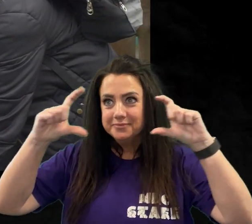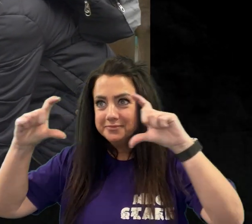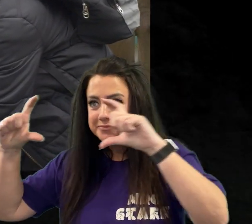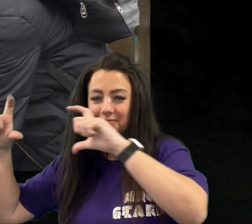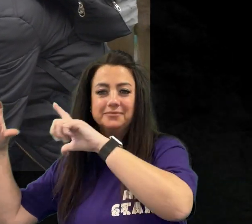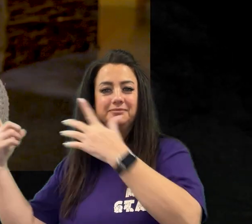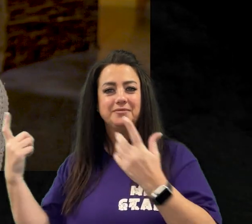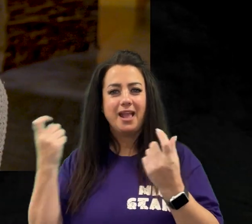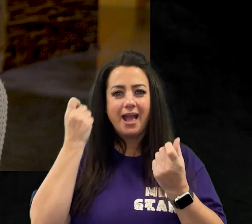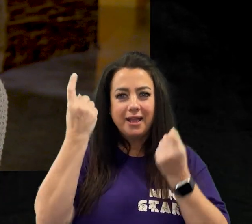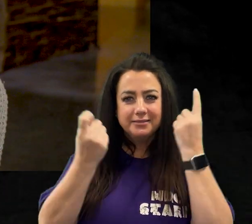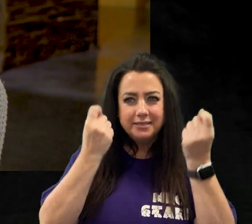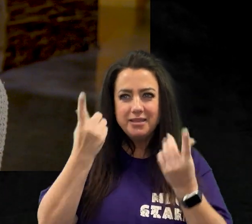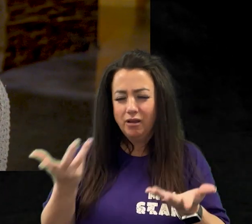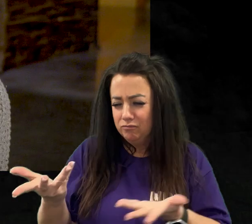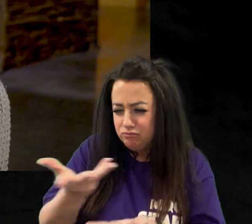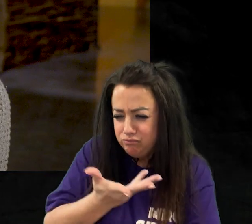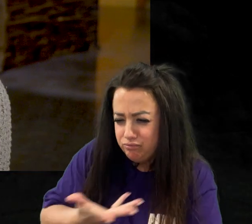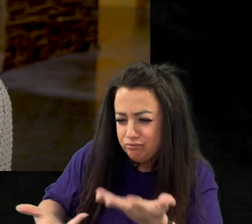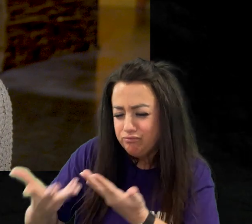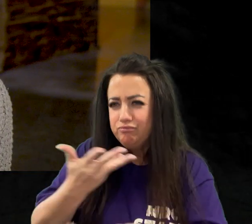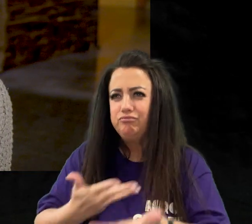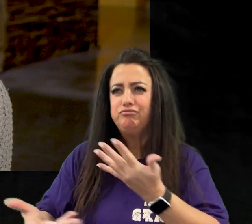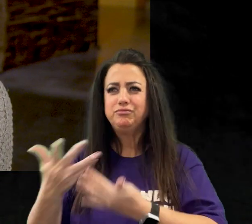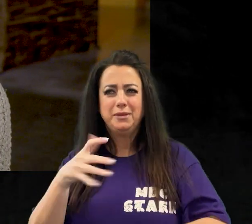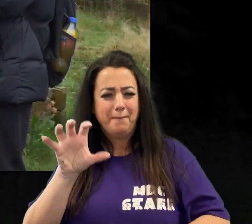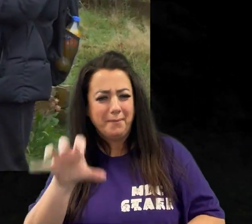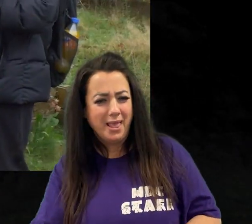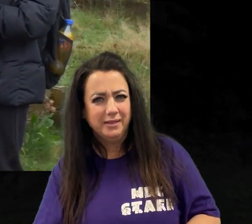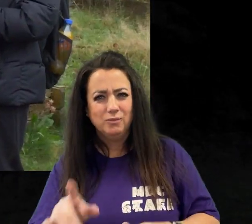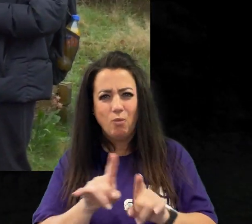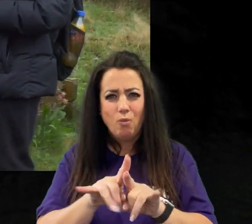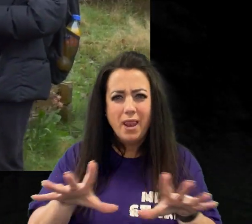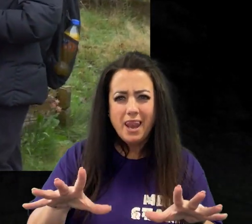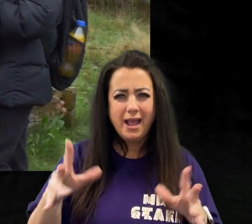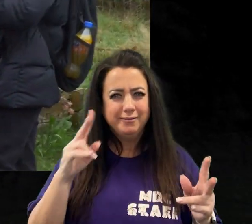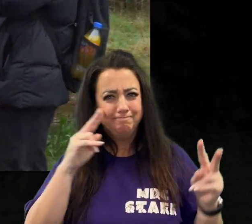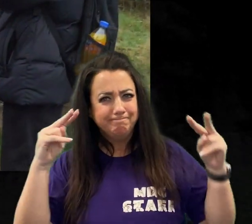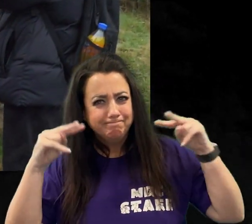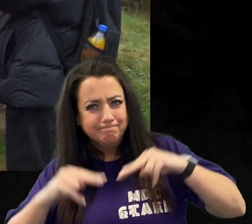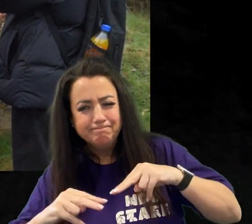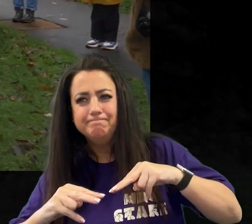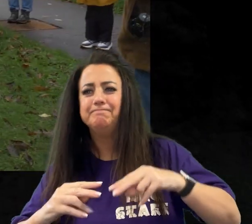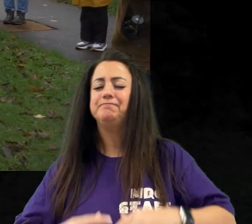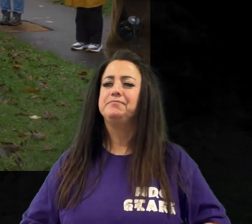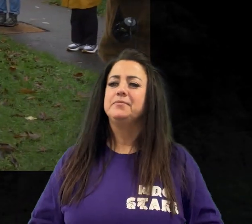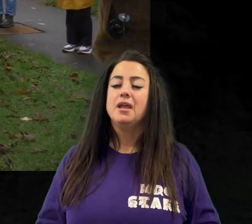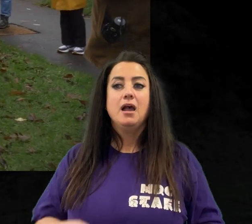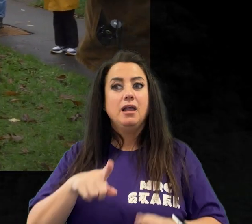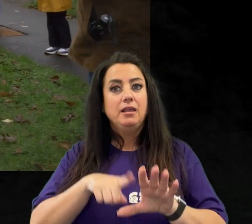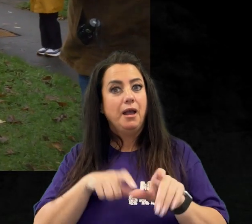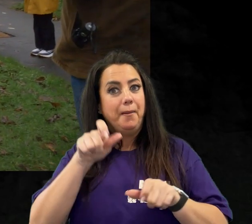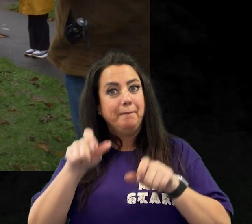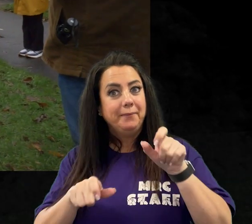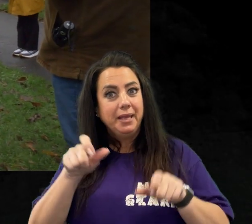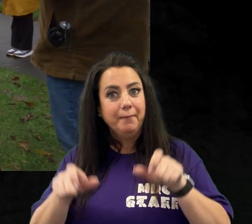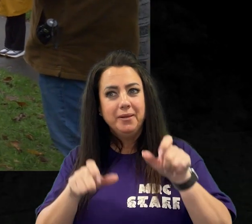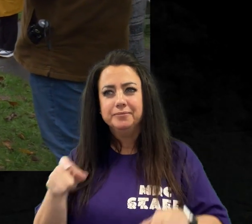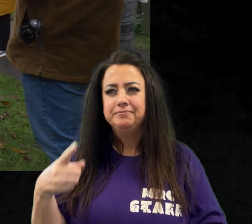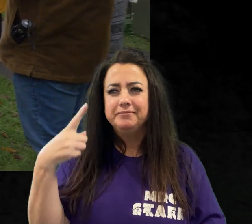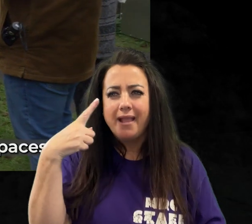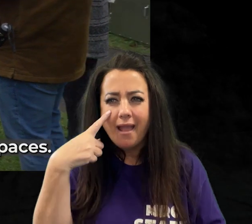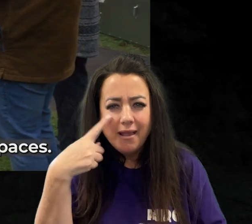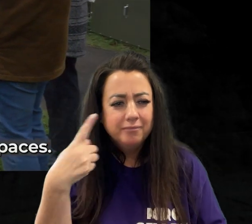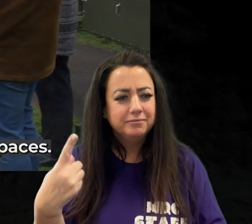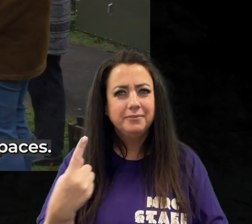of like what this place is like from our perspective. And the young people had a chance to